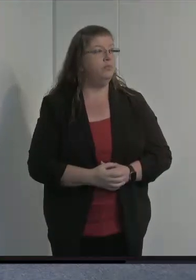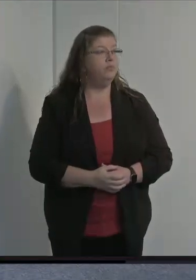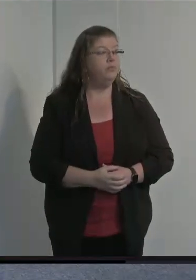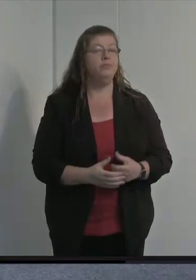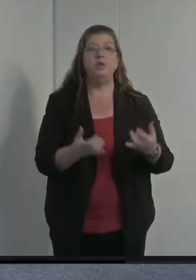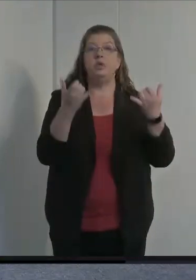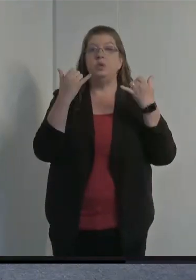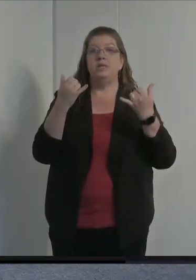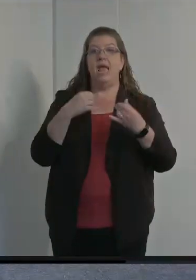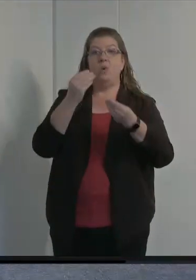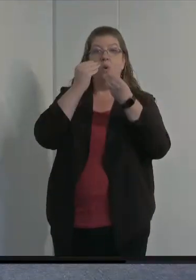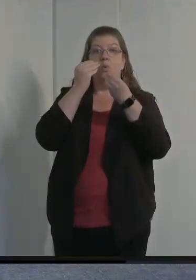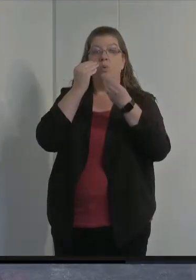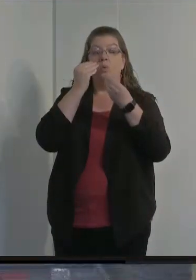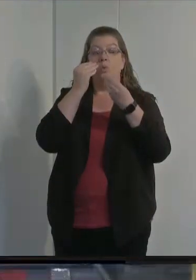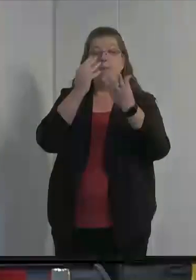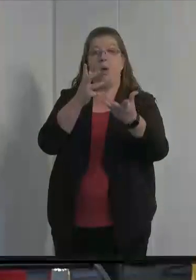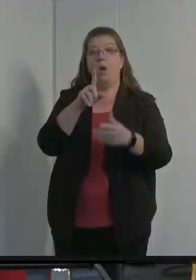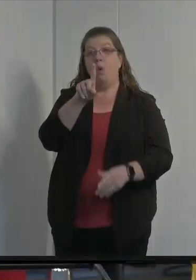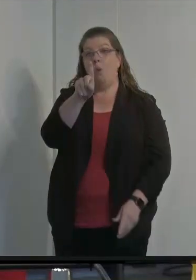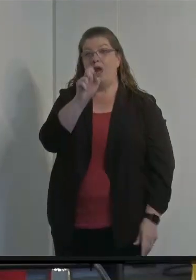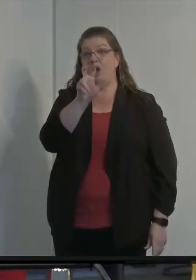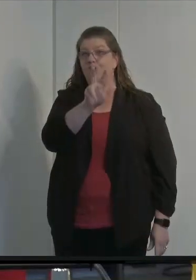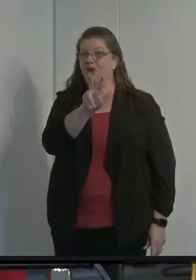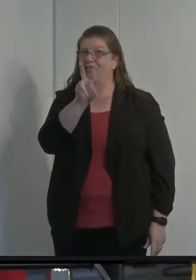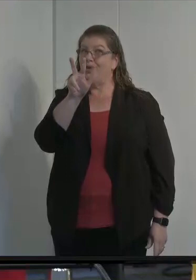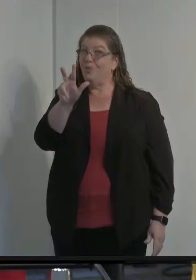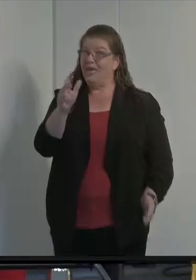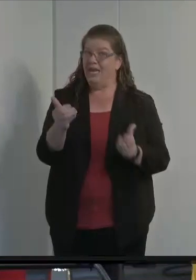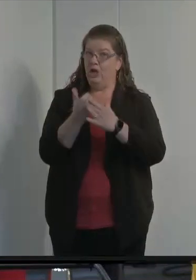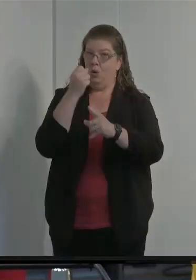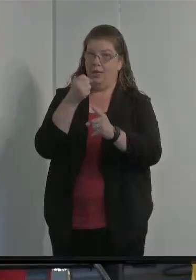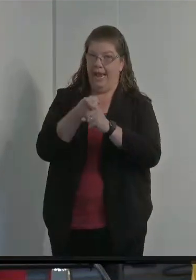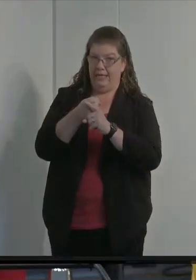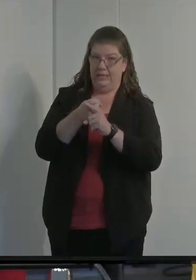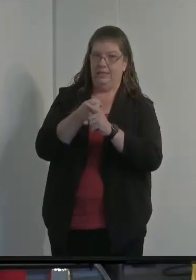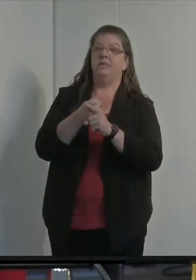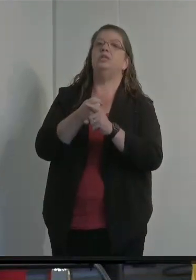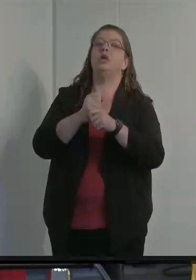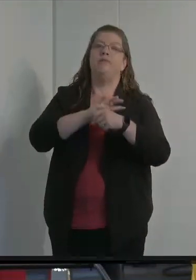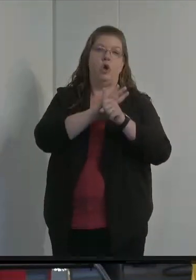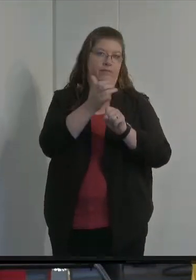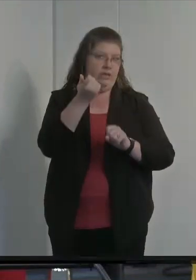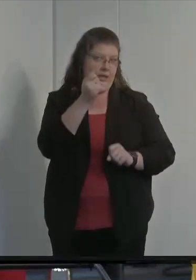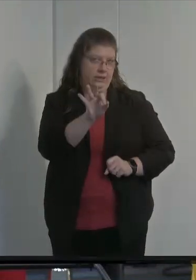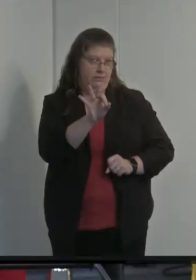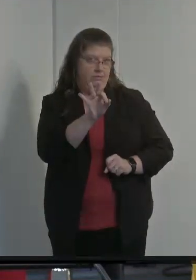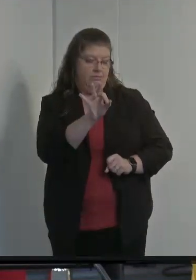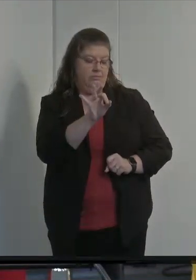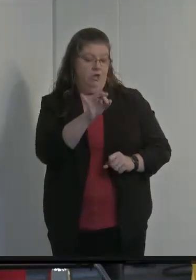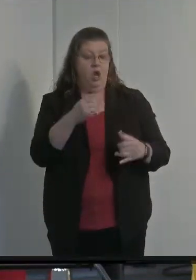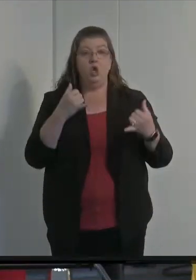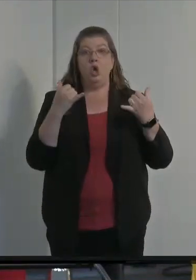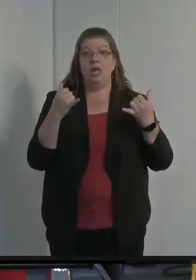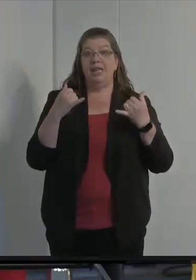Today we are reporting 133 new cases of COVID-19. We currently